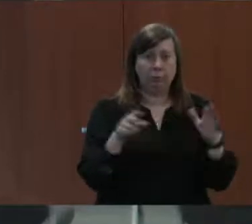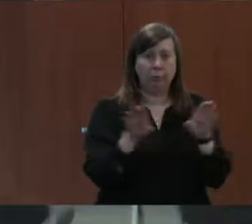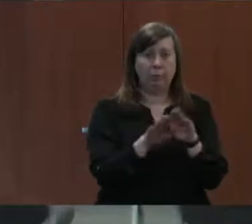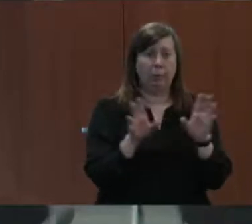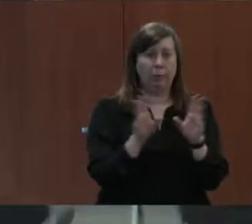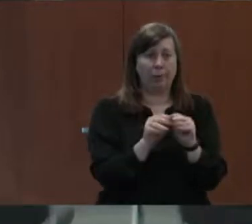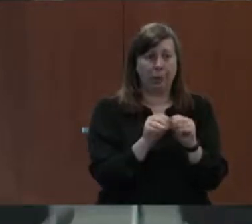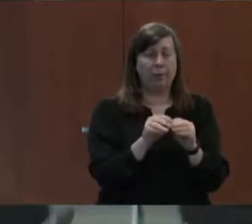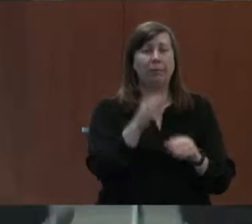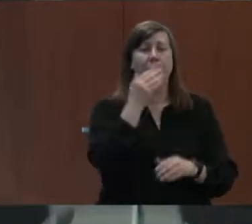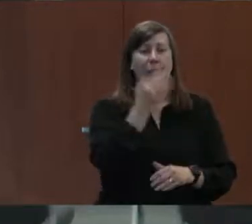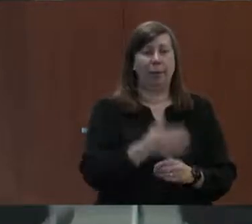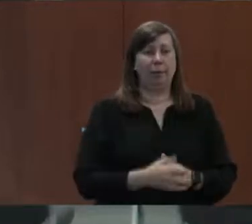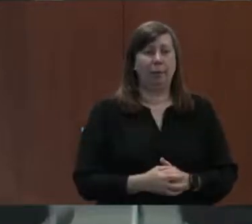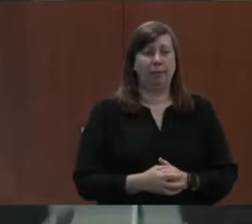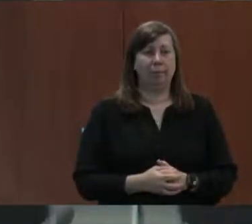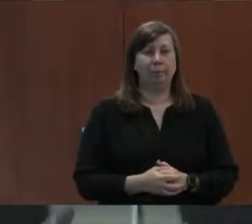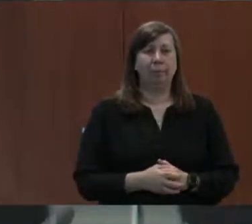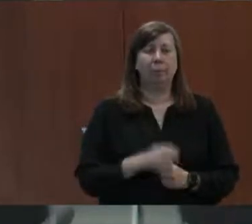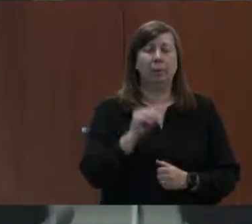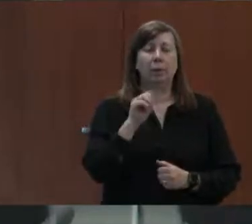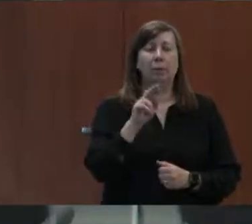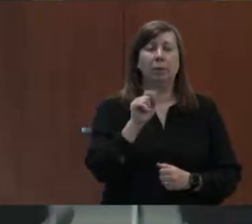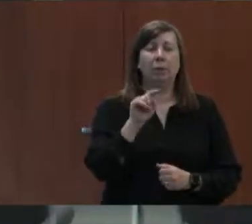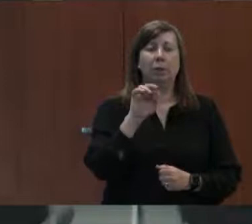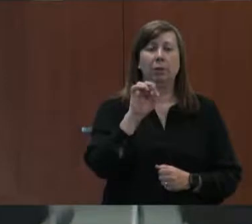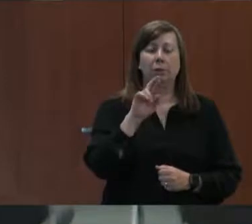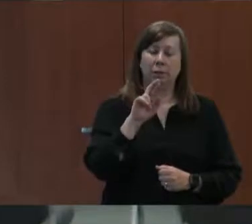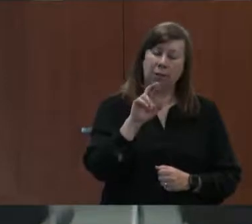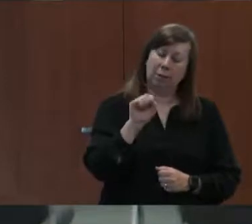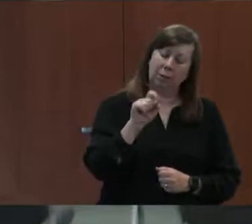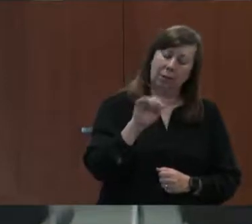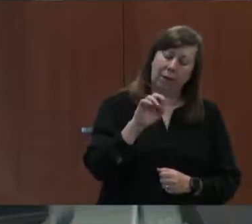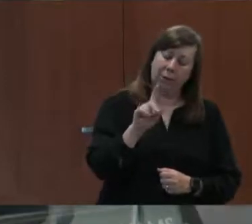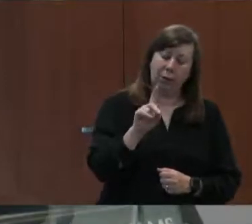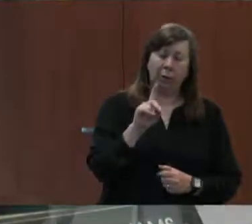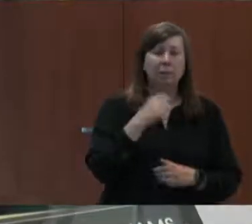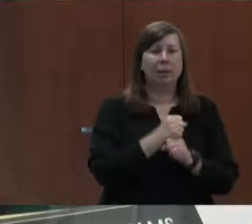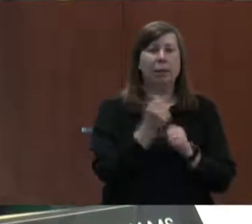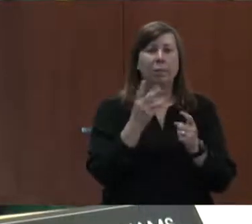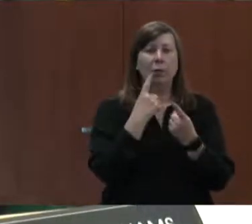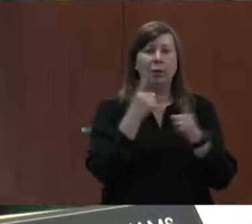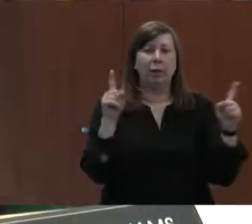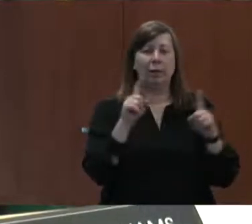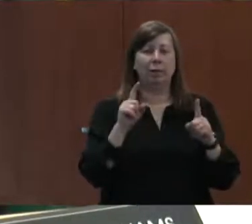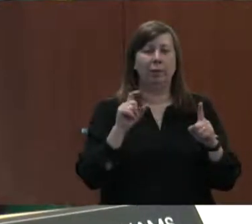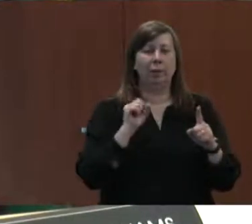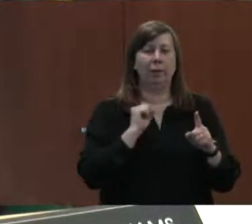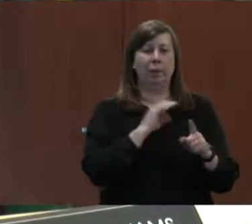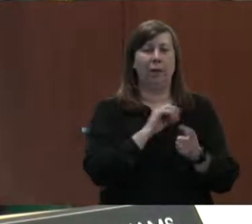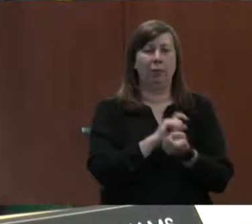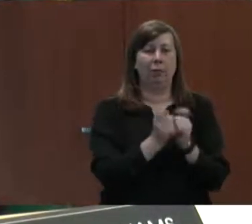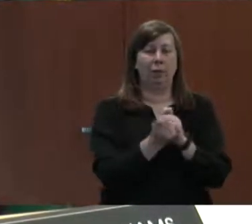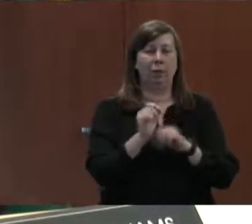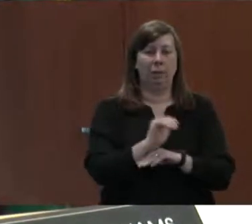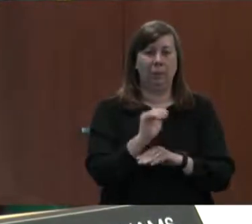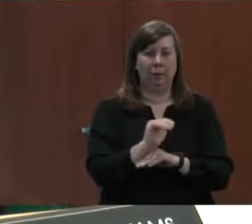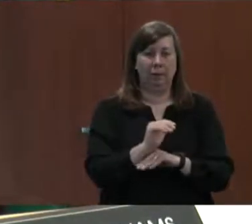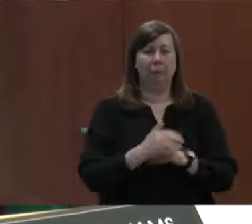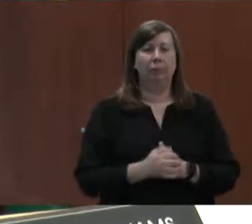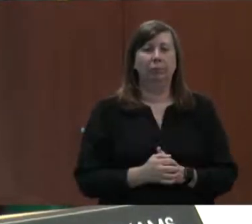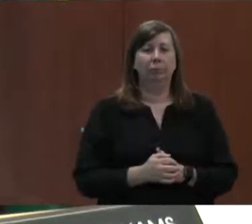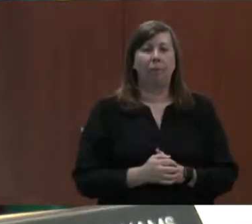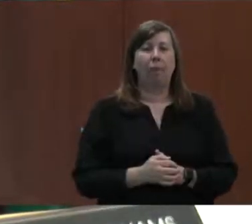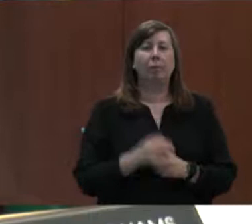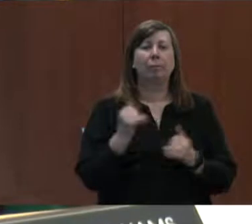session? All right, thank you. Okay, Mr. Stauffer, if I could, just want to make a couple announcements from staff changes this evening.